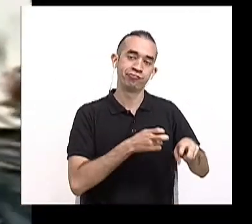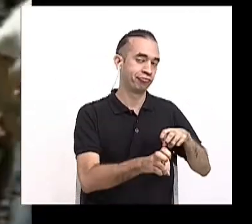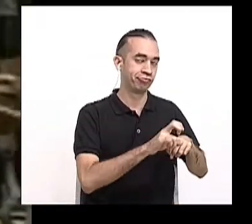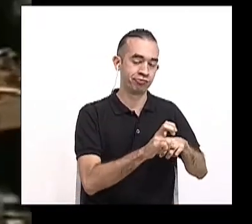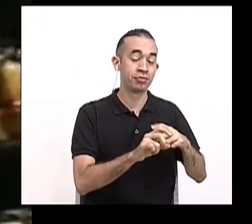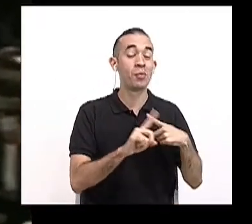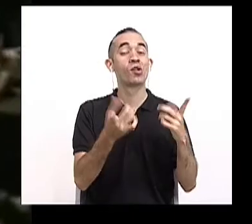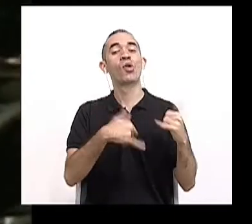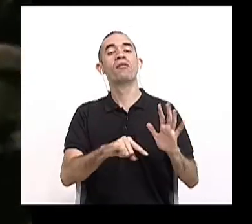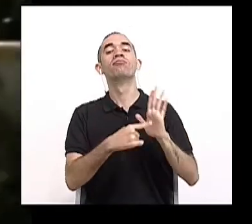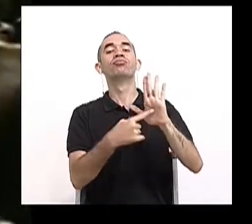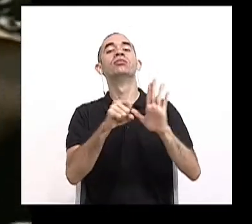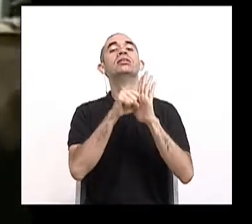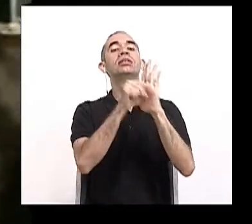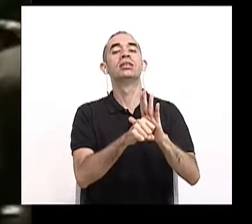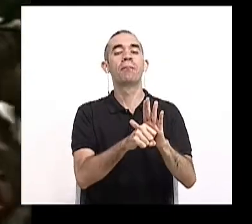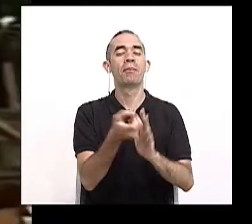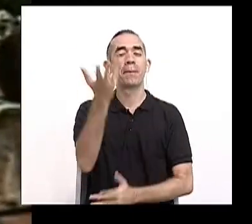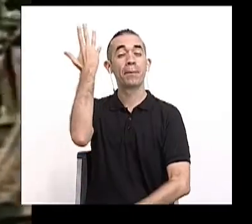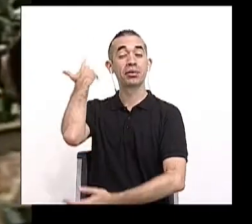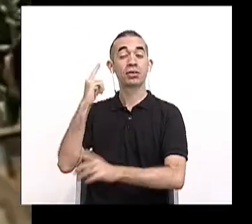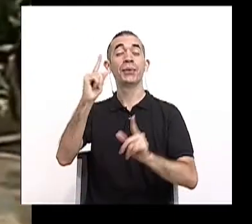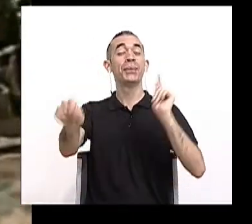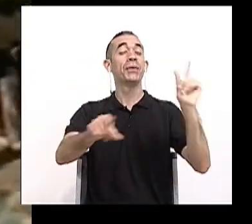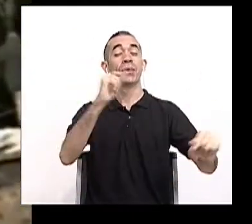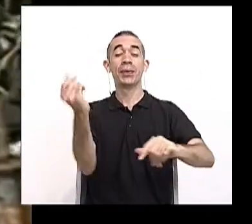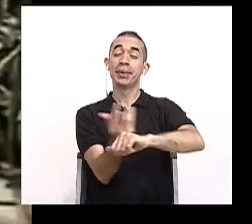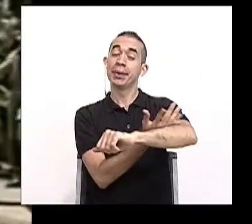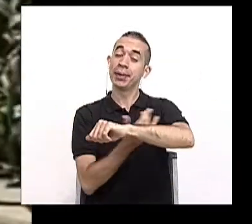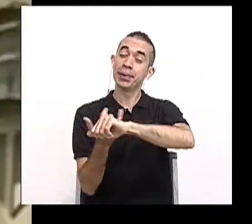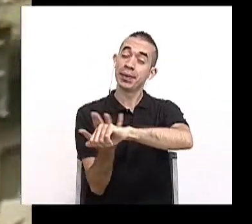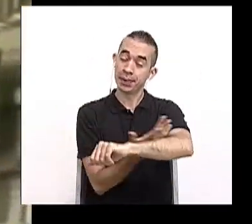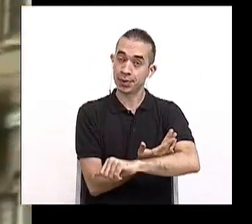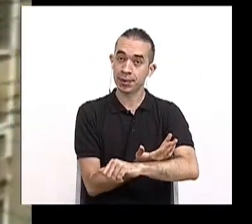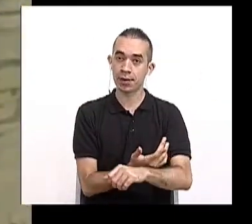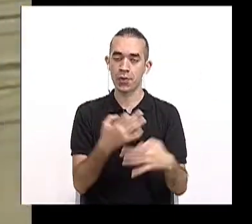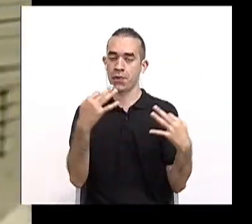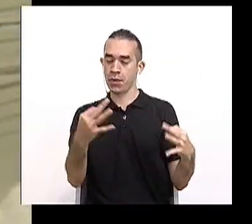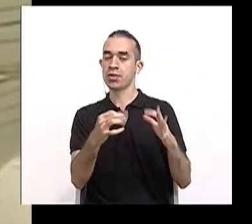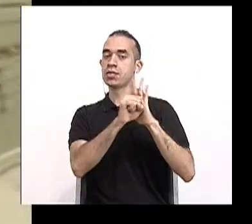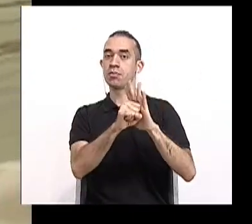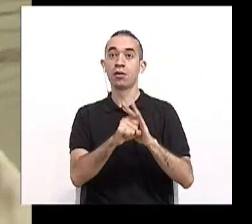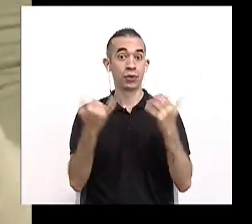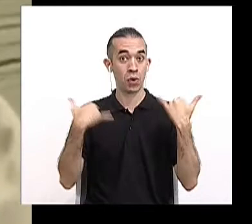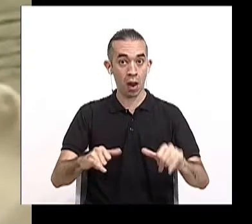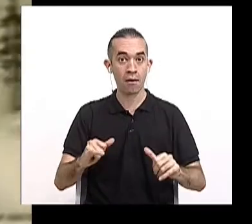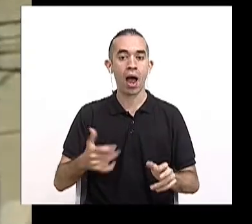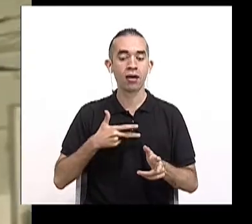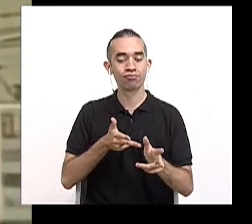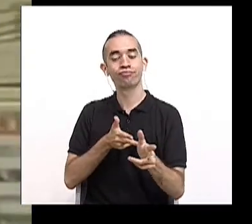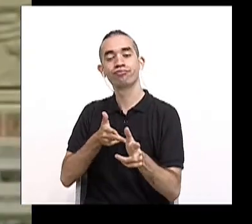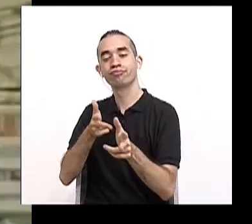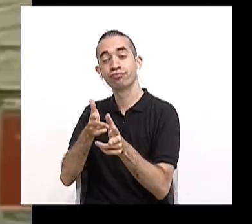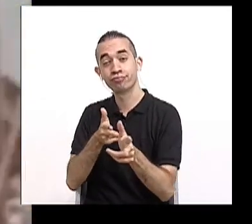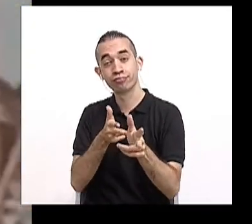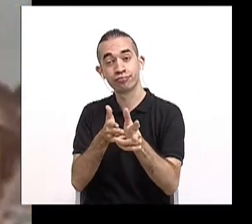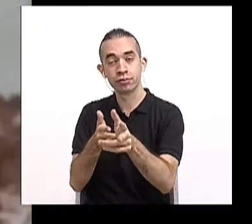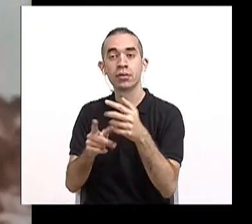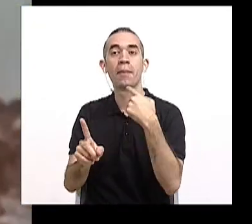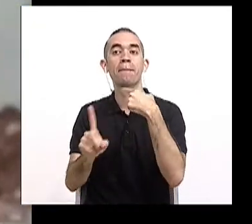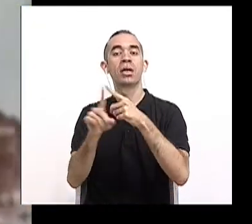While in most regions of Costa Rica, trucks and trains replaced ox carts as the main means of transport,